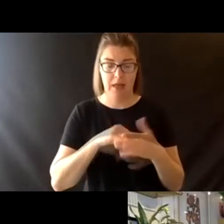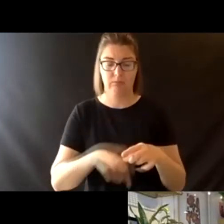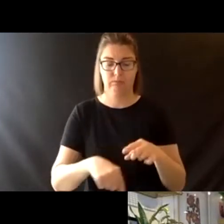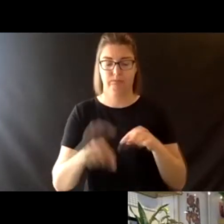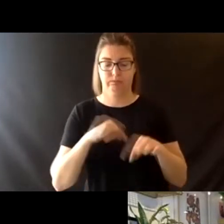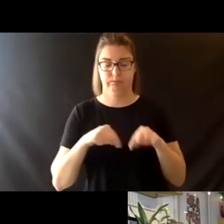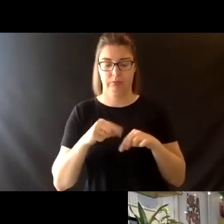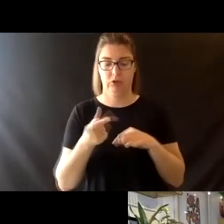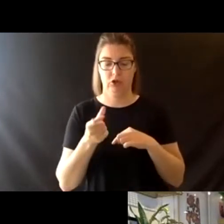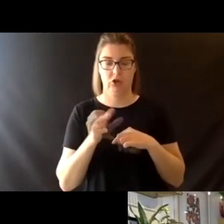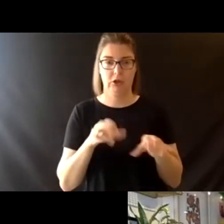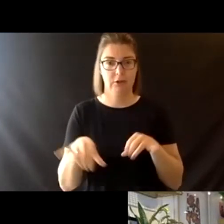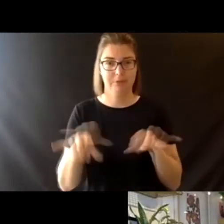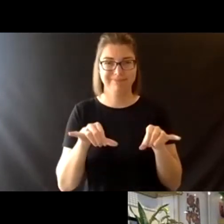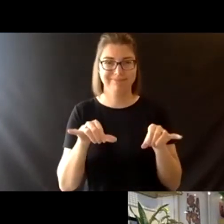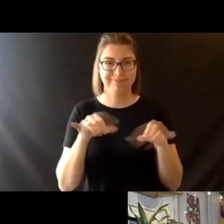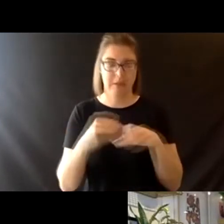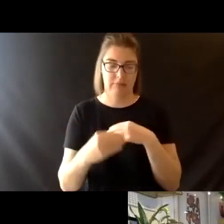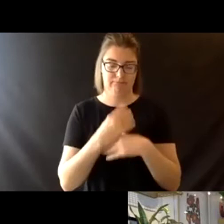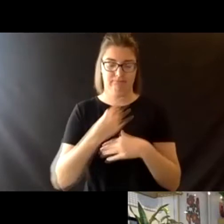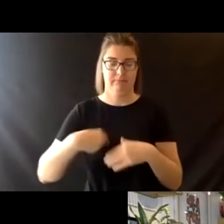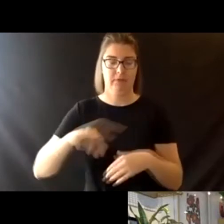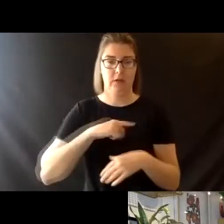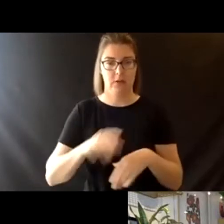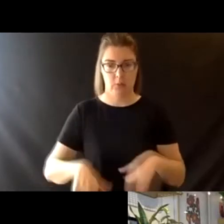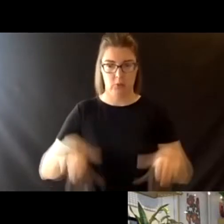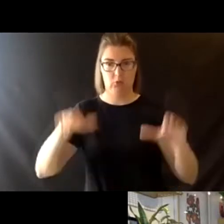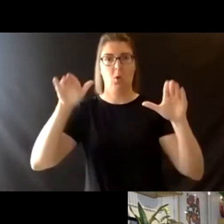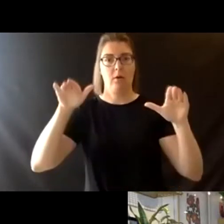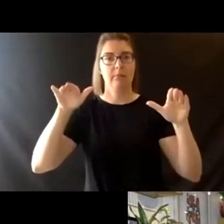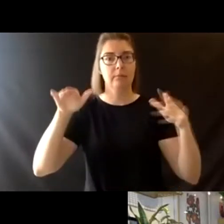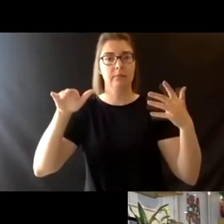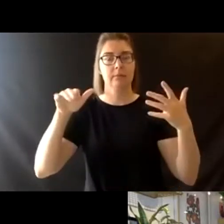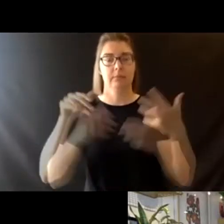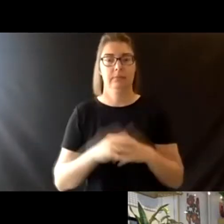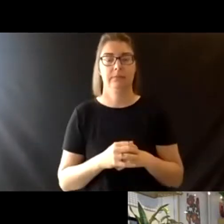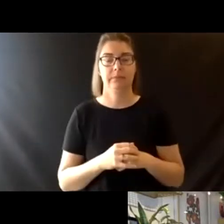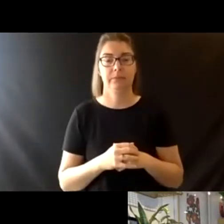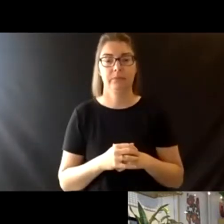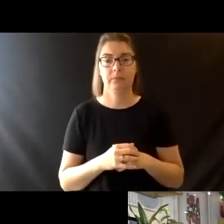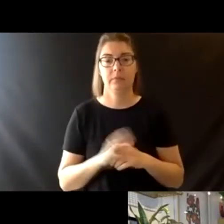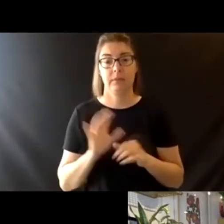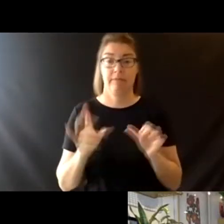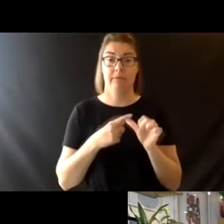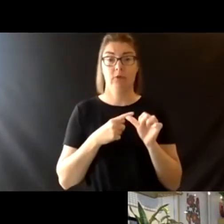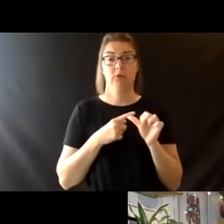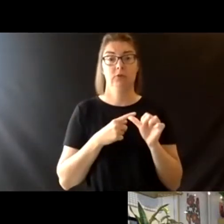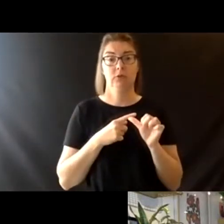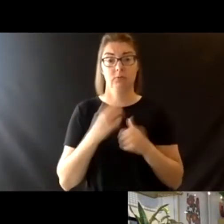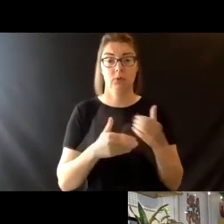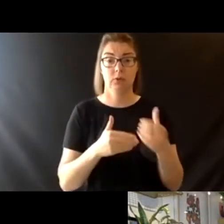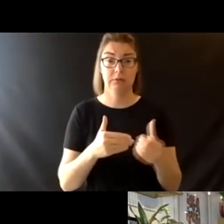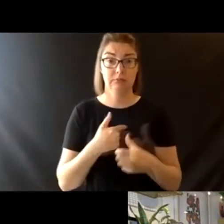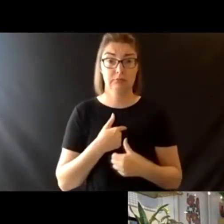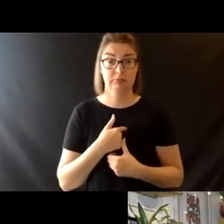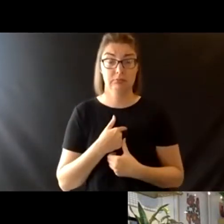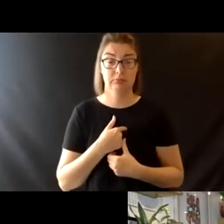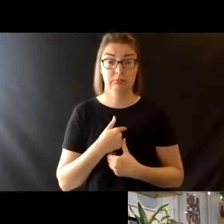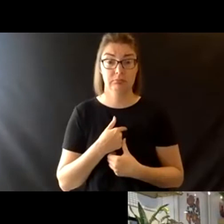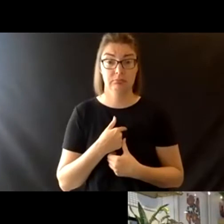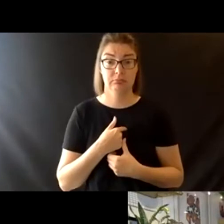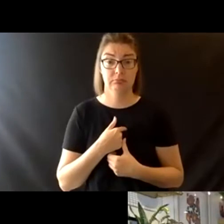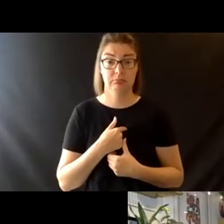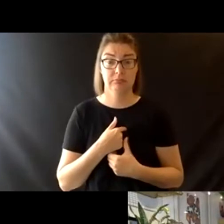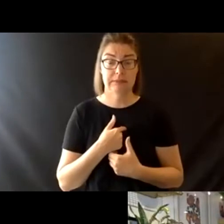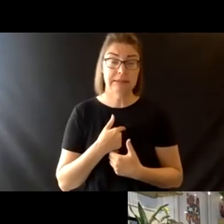norms that are imposed upon us growing up throughout our lives is the first step. I don't know if I have necessarily,